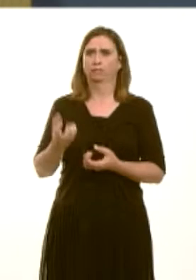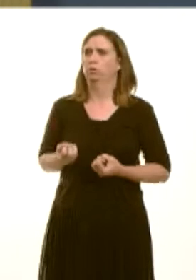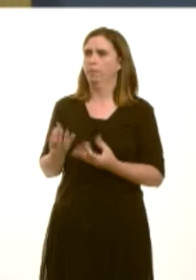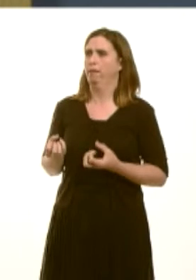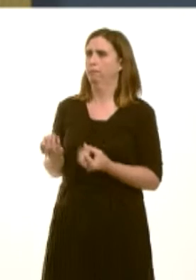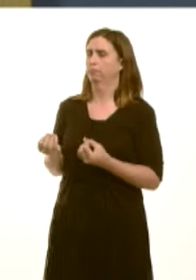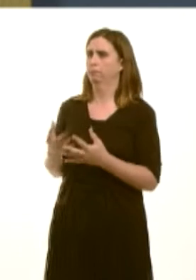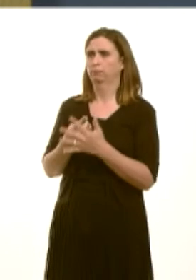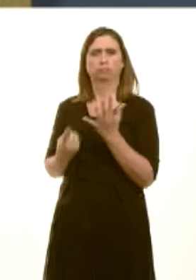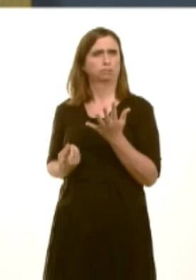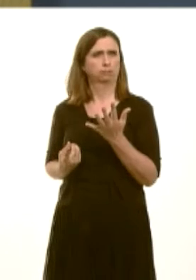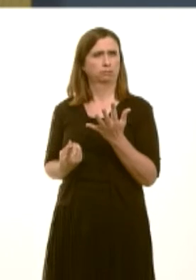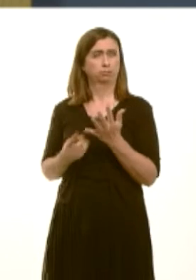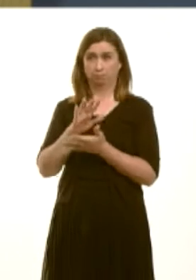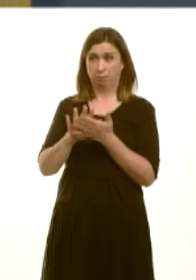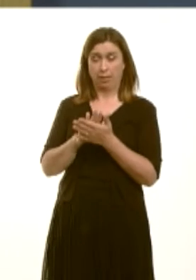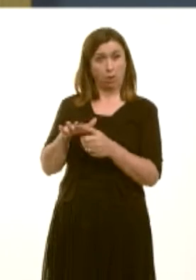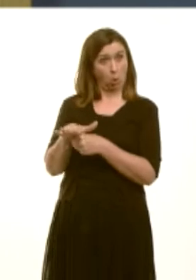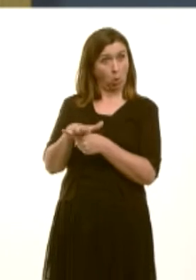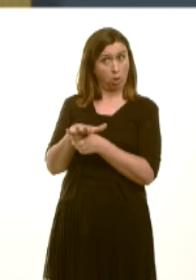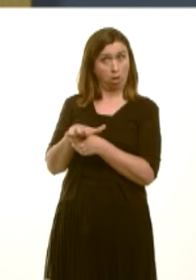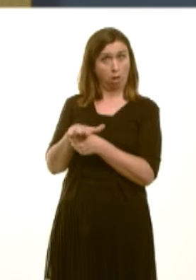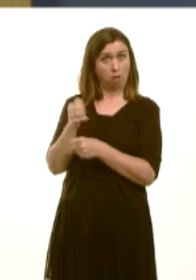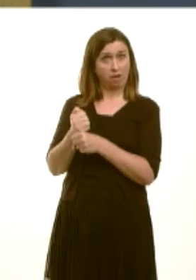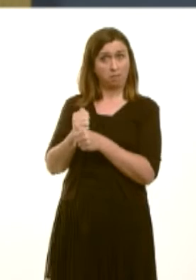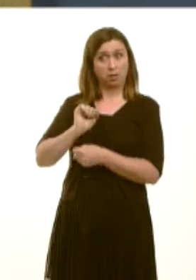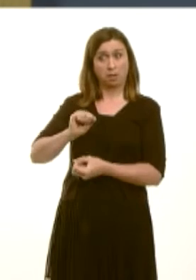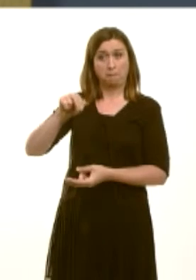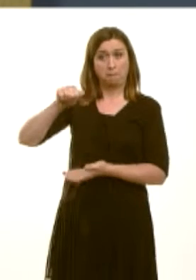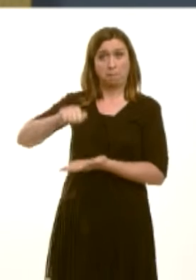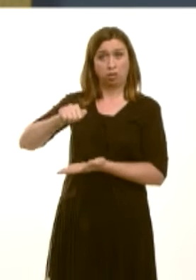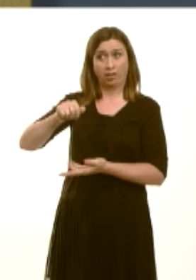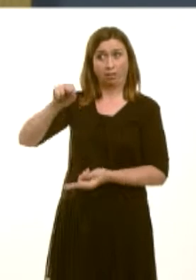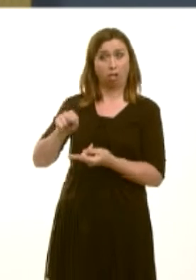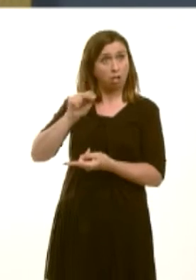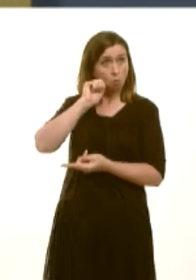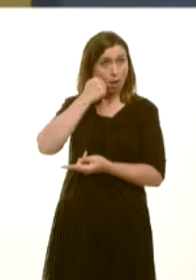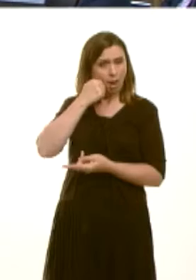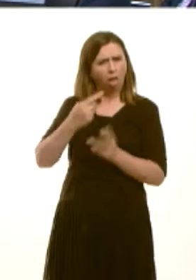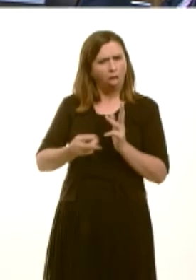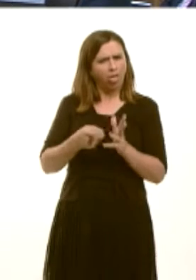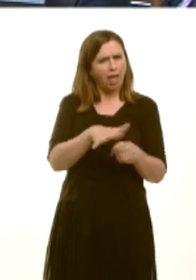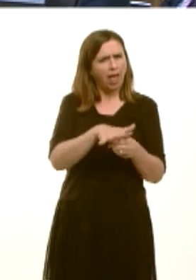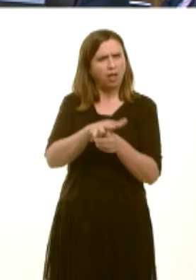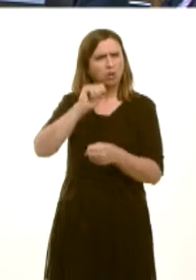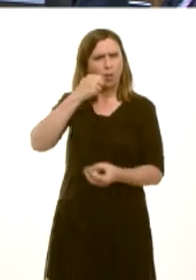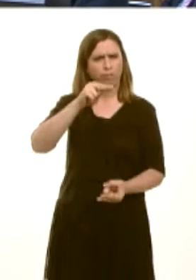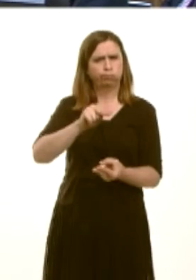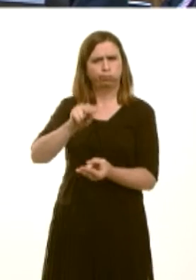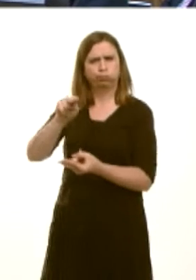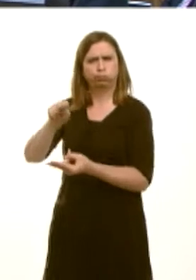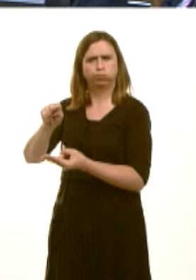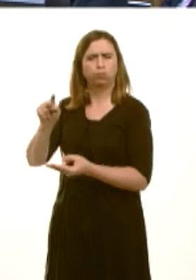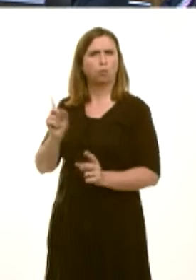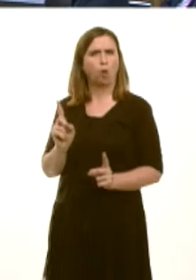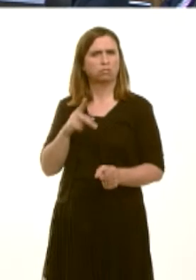that the budgets of local government would shrink further, or which other areas do you think would have to suffer cuts?